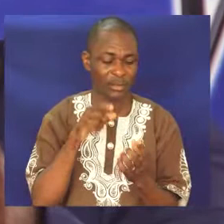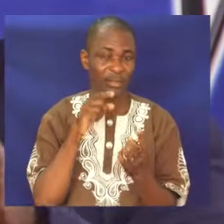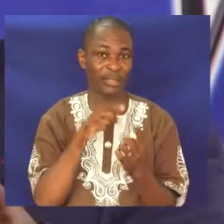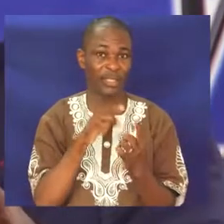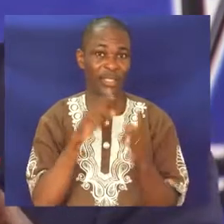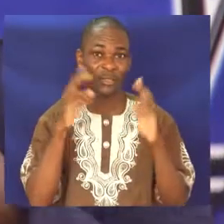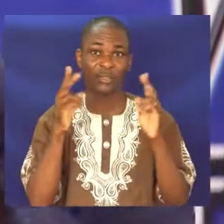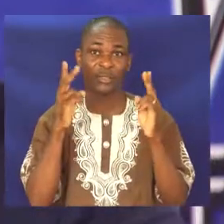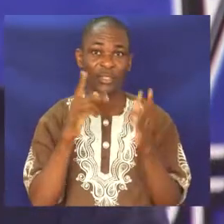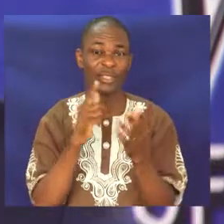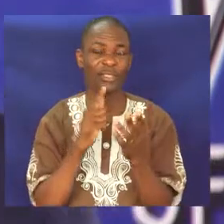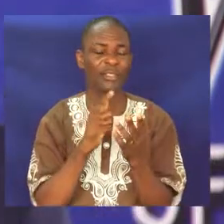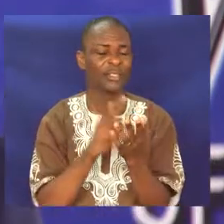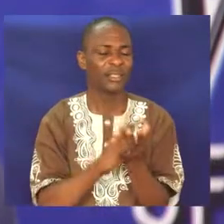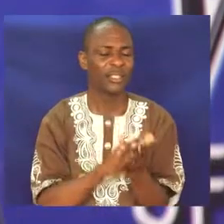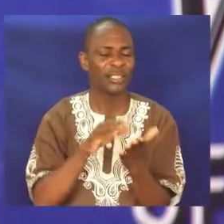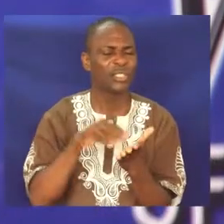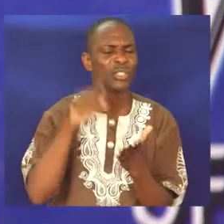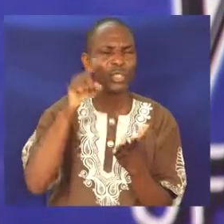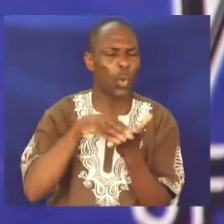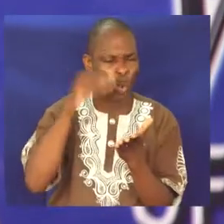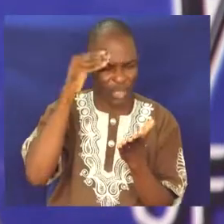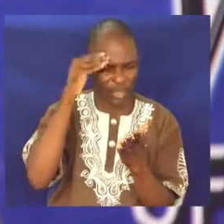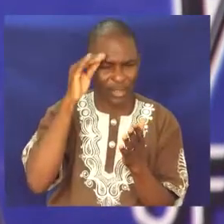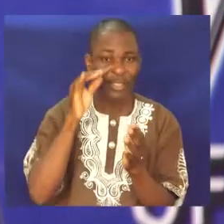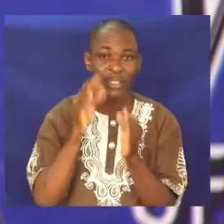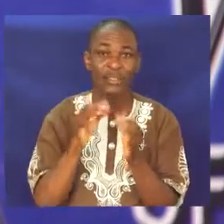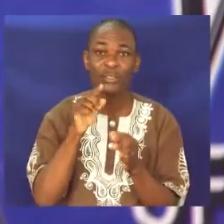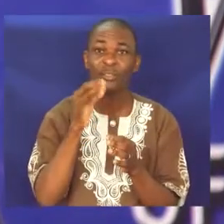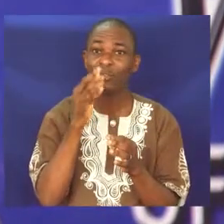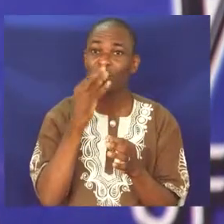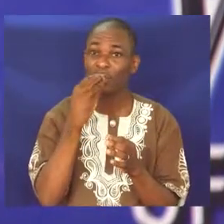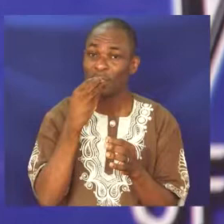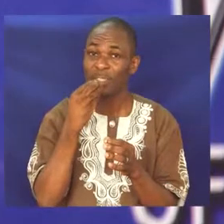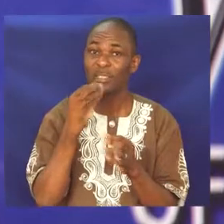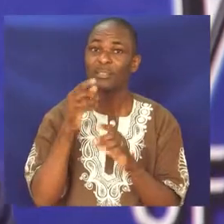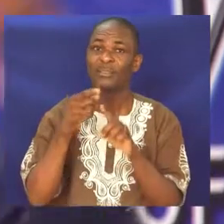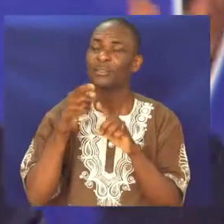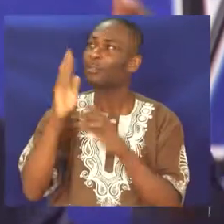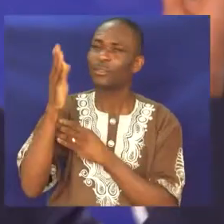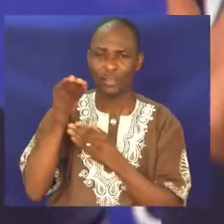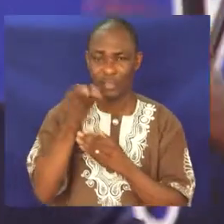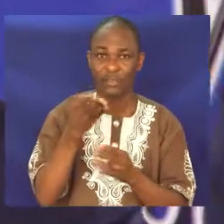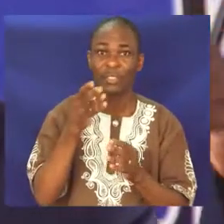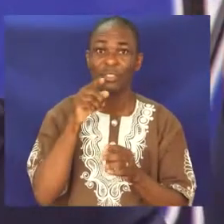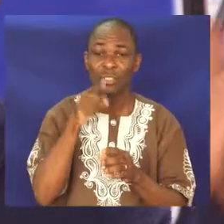wona na kufu ado. Ni nkunim die no mu se. So obenya biblia dia efri o Yankopon. Obetumi